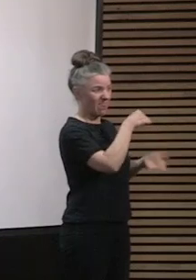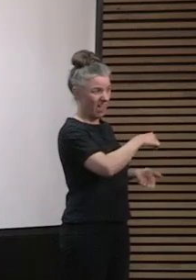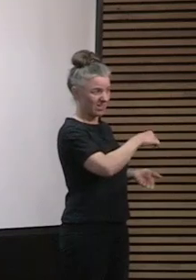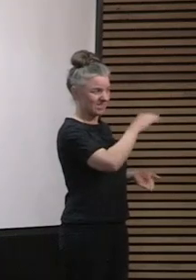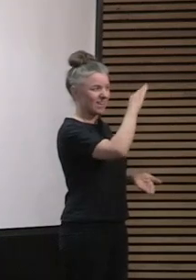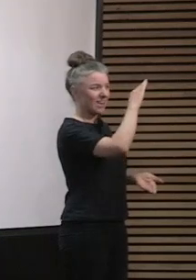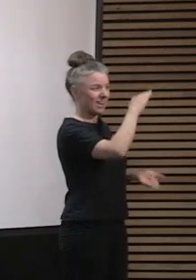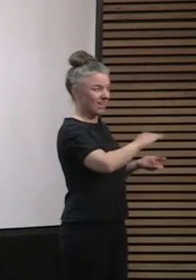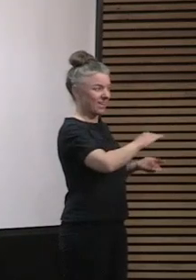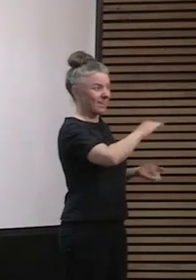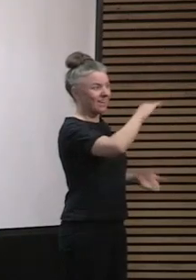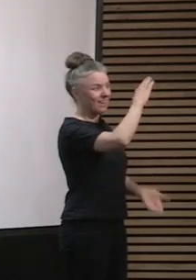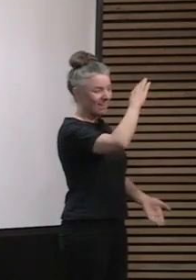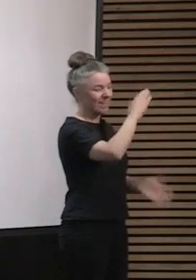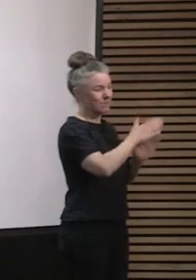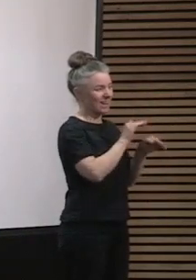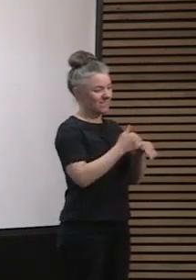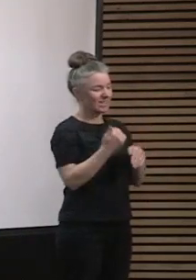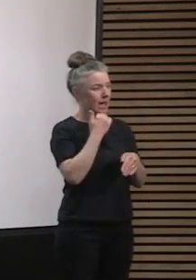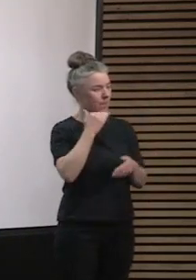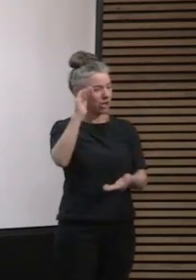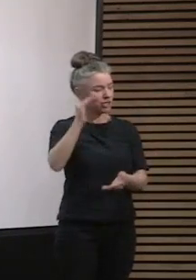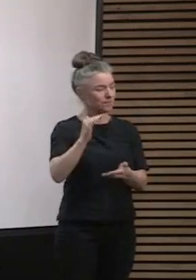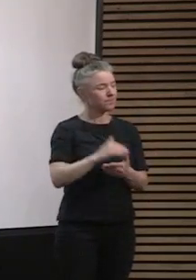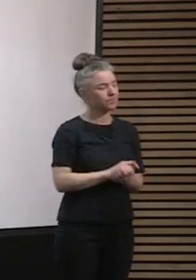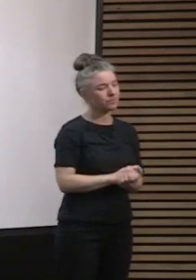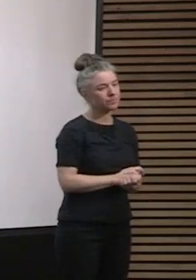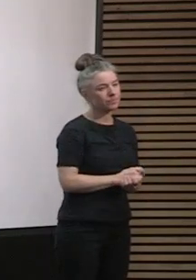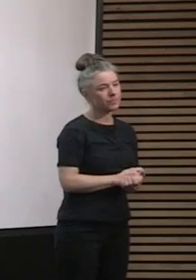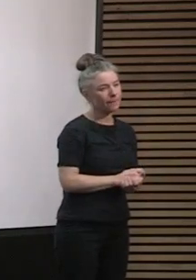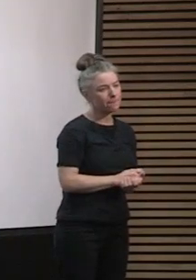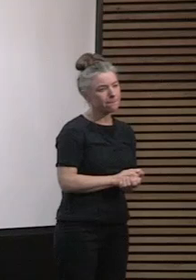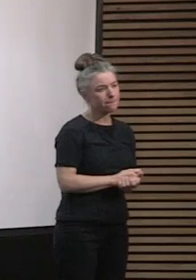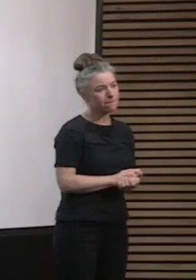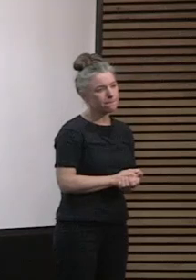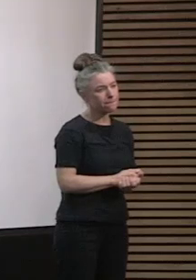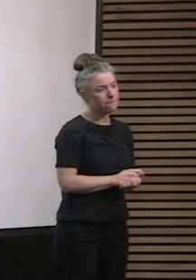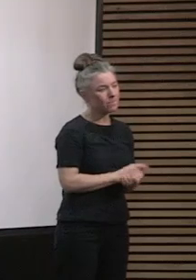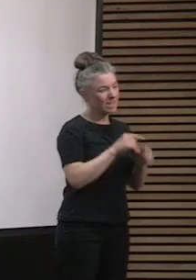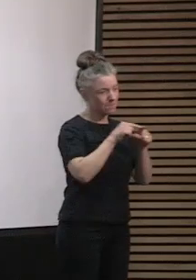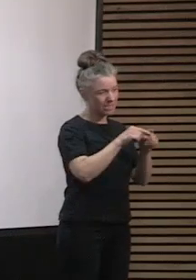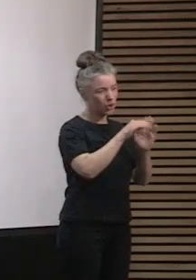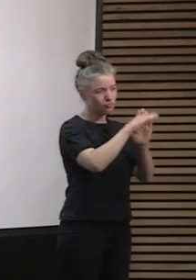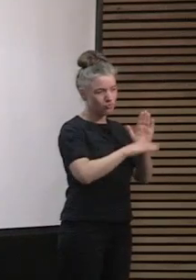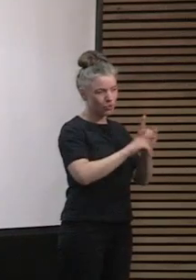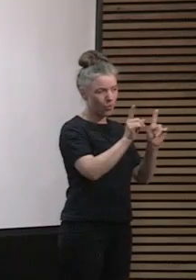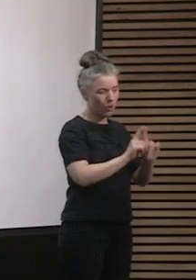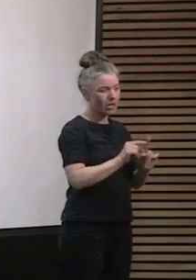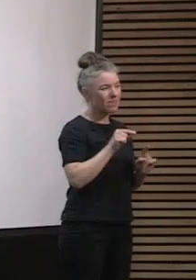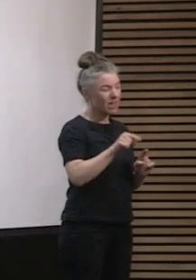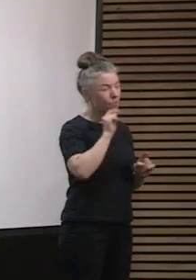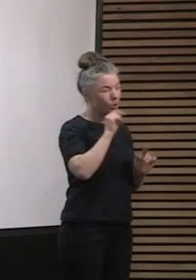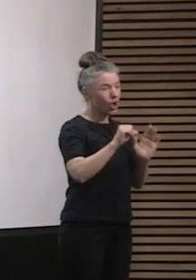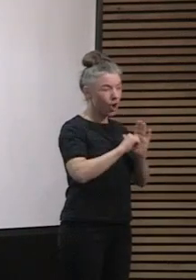cost. The early estimates, depending on the question that Jenna just asked, is that this extension would come in under